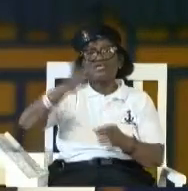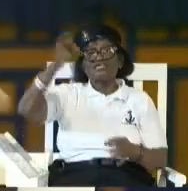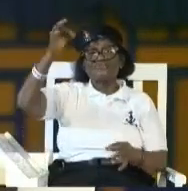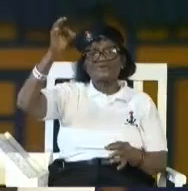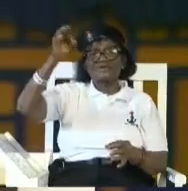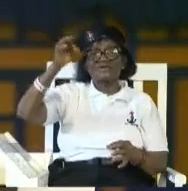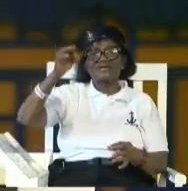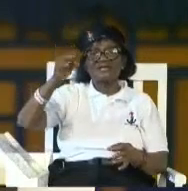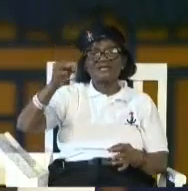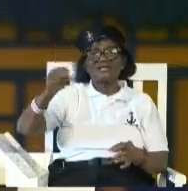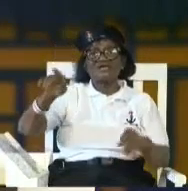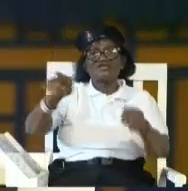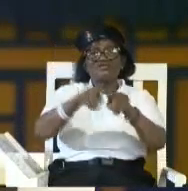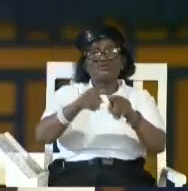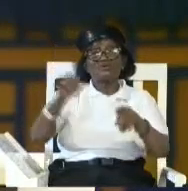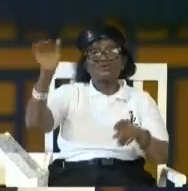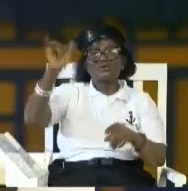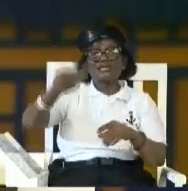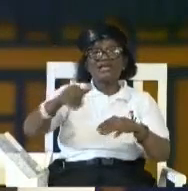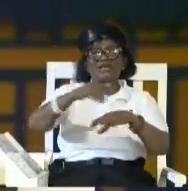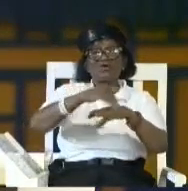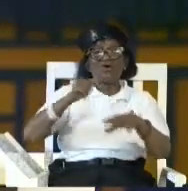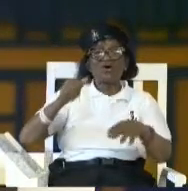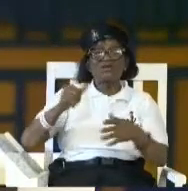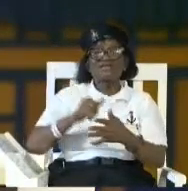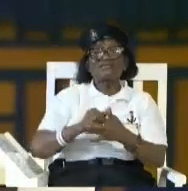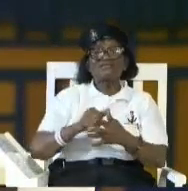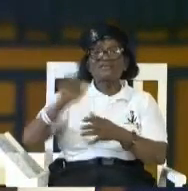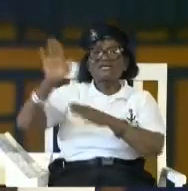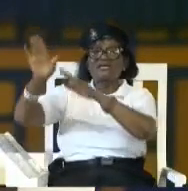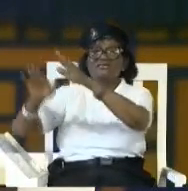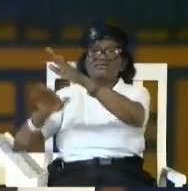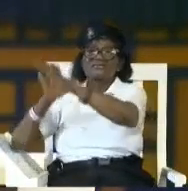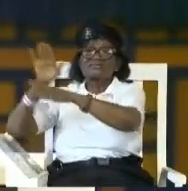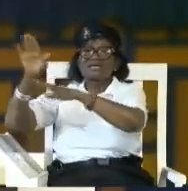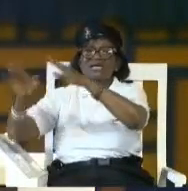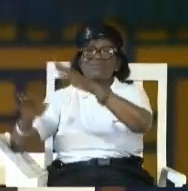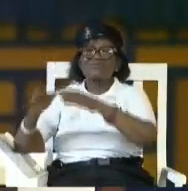So they call it steps of faith.